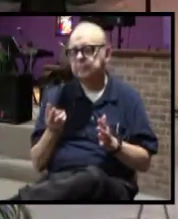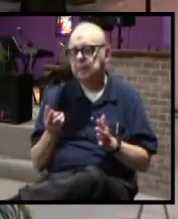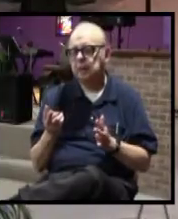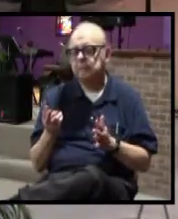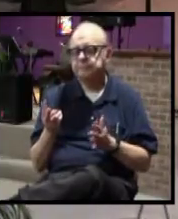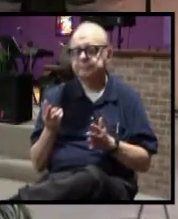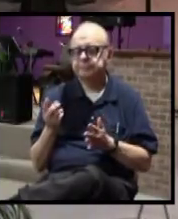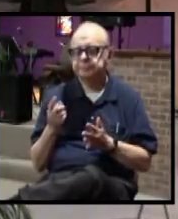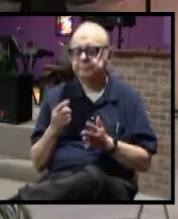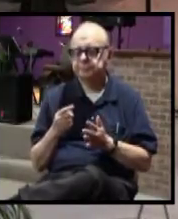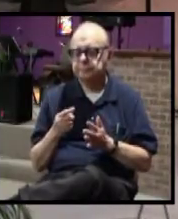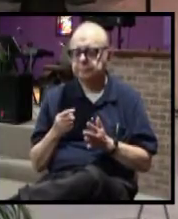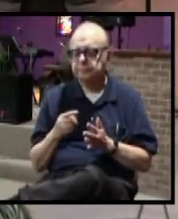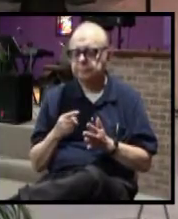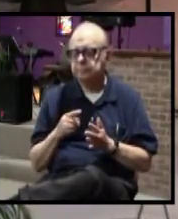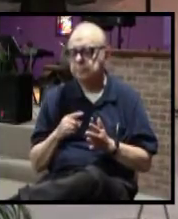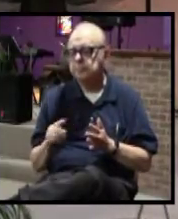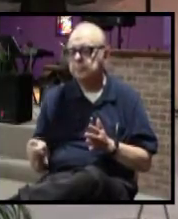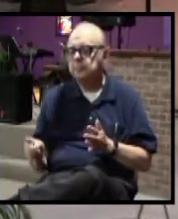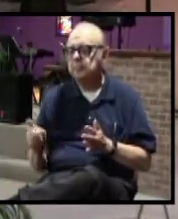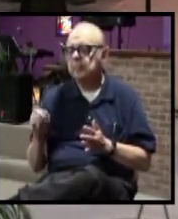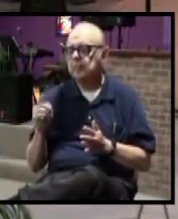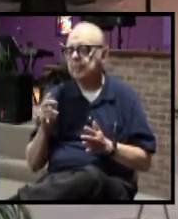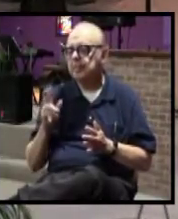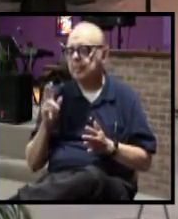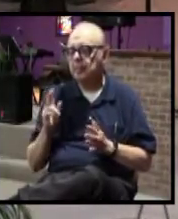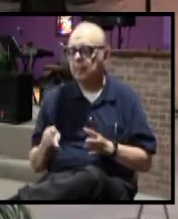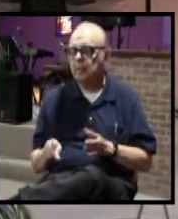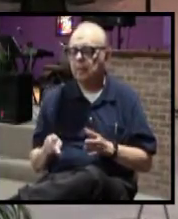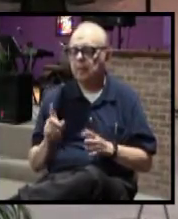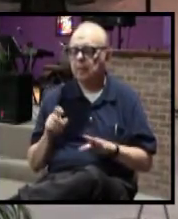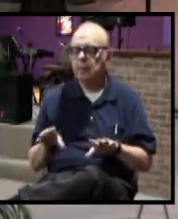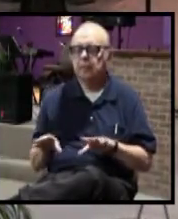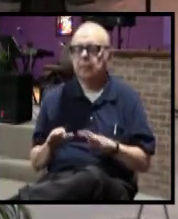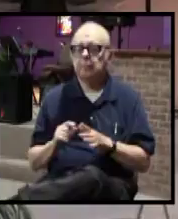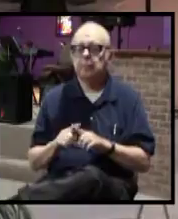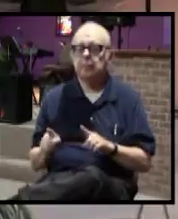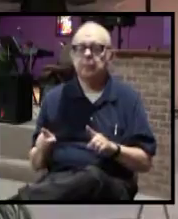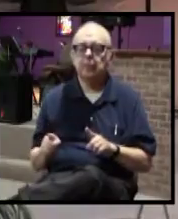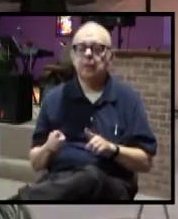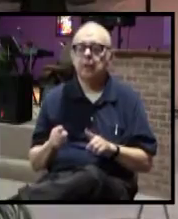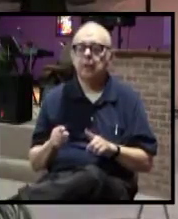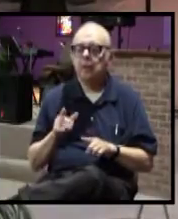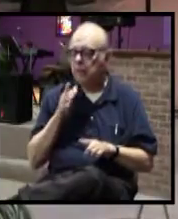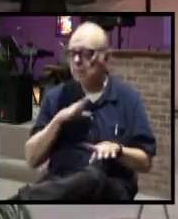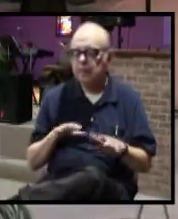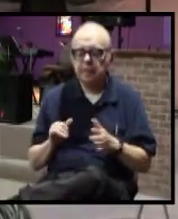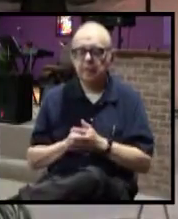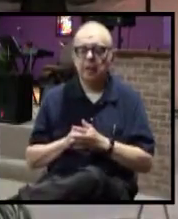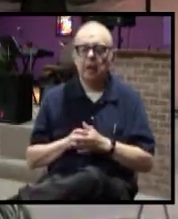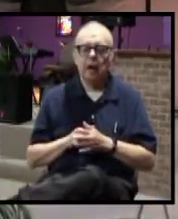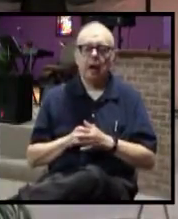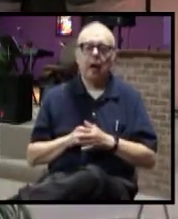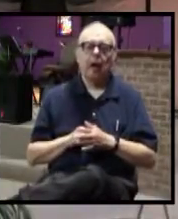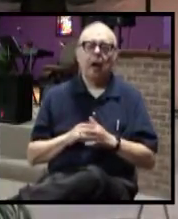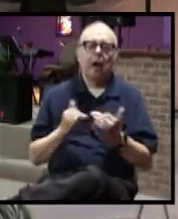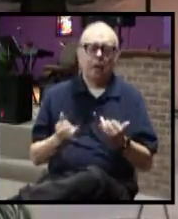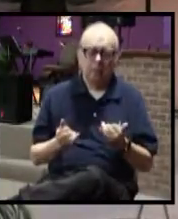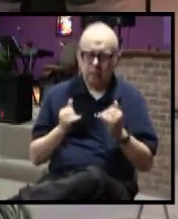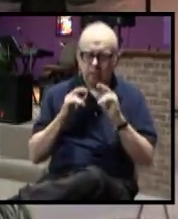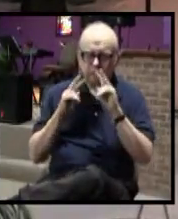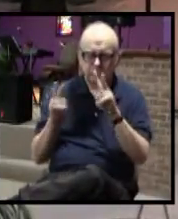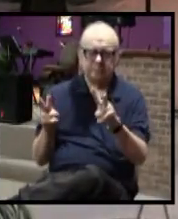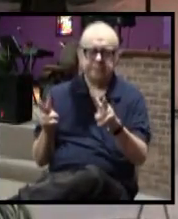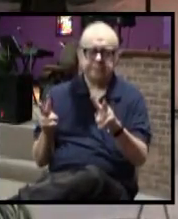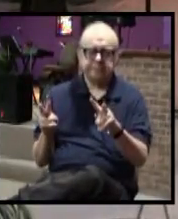Jesus saw what they were supposed to be doing, but she did. And he